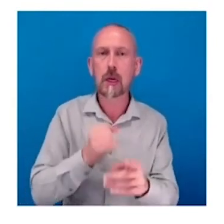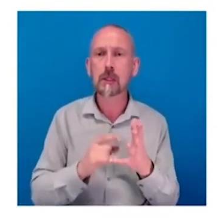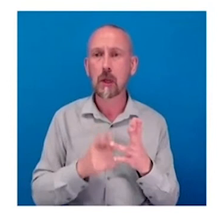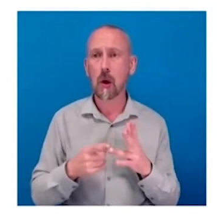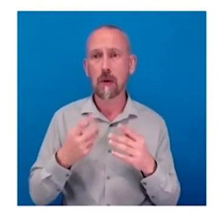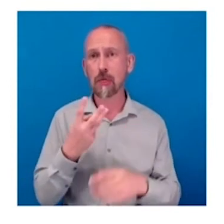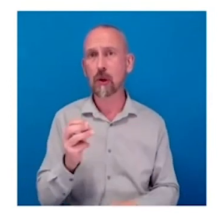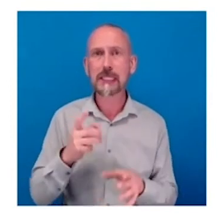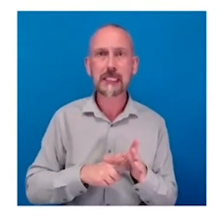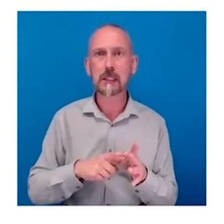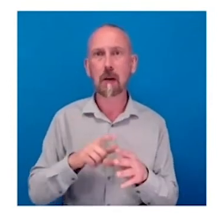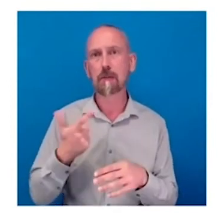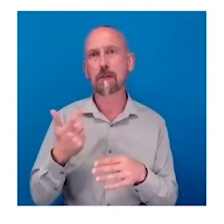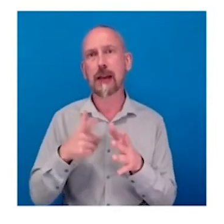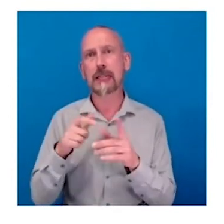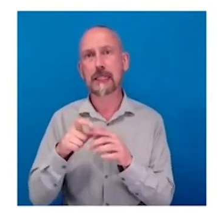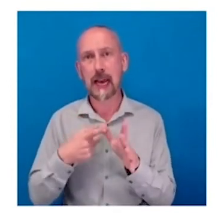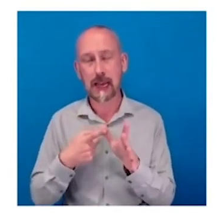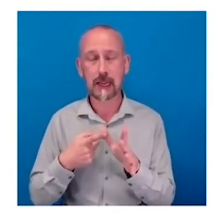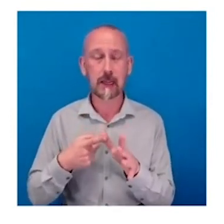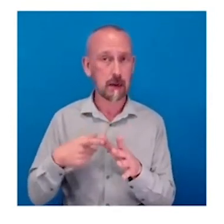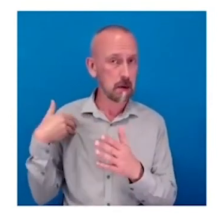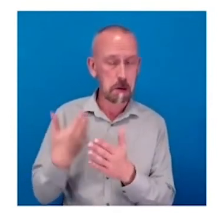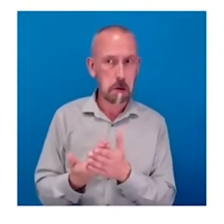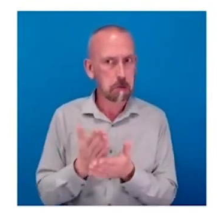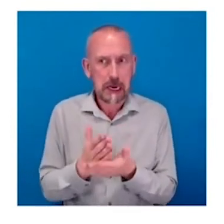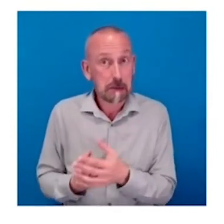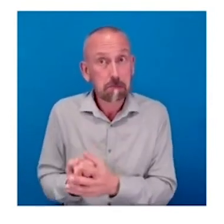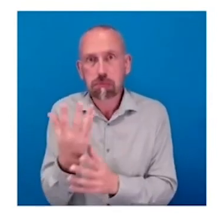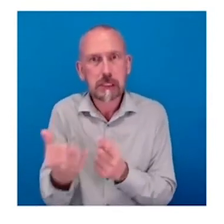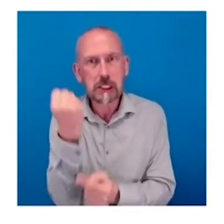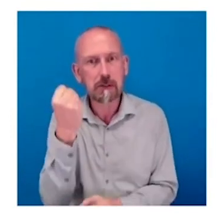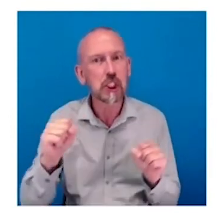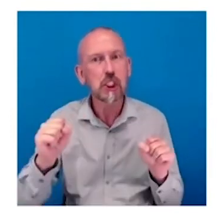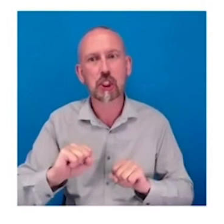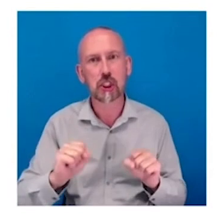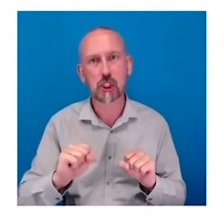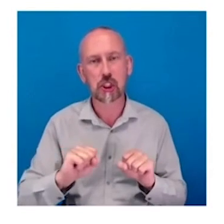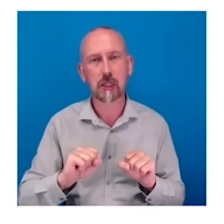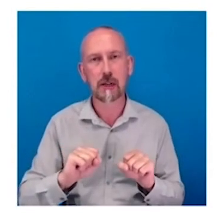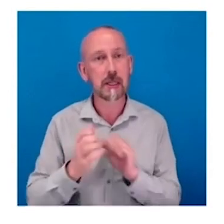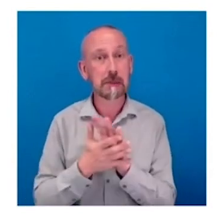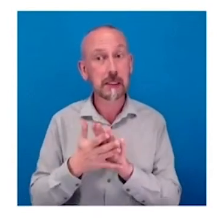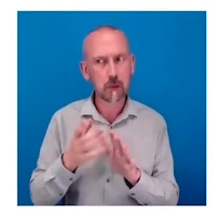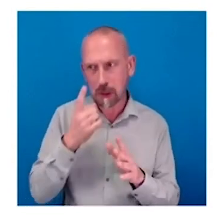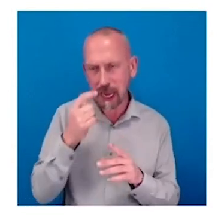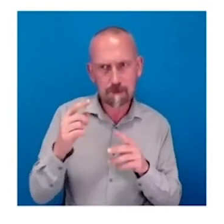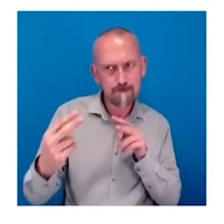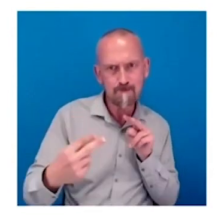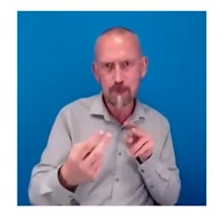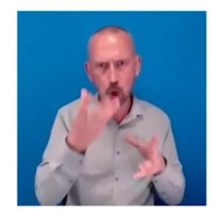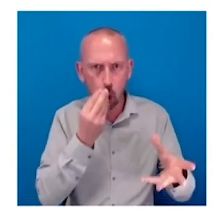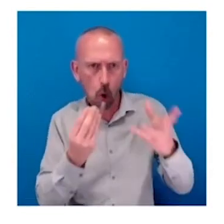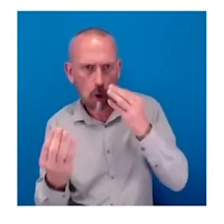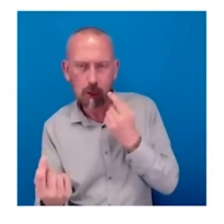with Disabilities Act. We haven't gone where we need to, and learning from others is certainly going to help us accelerate. So let's